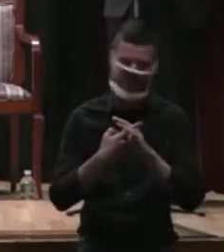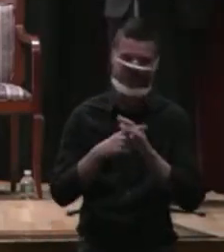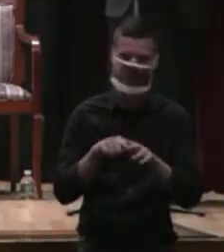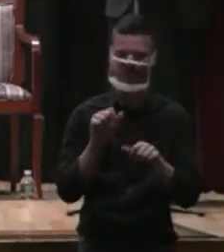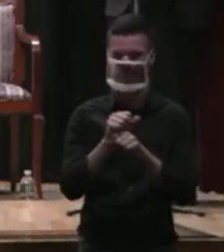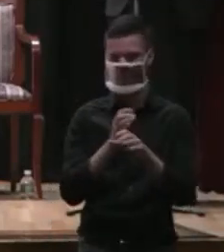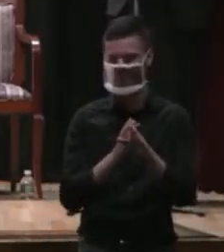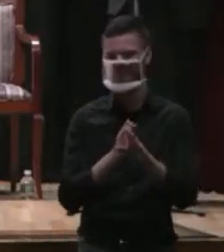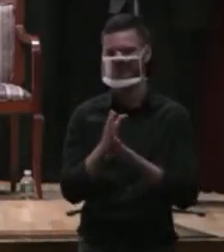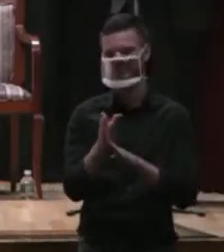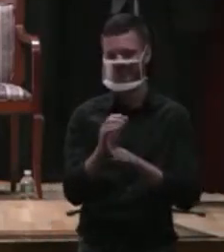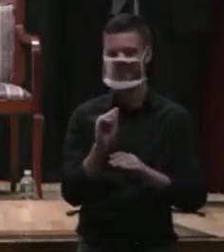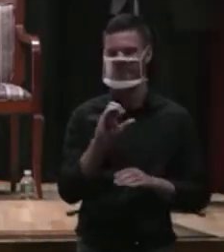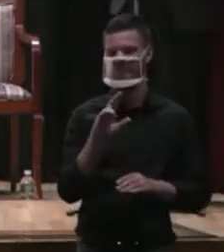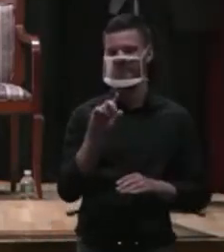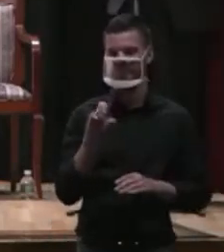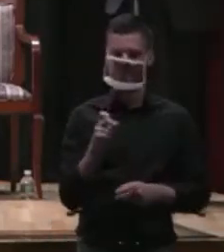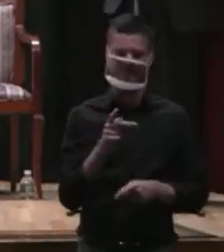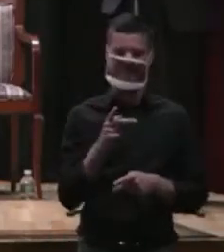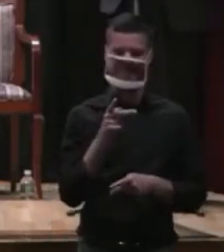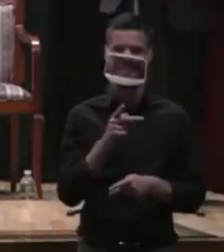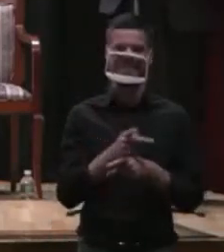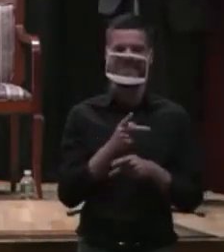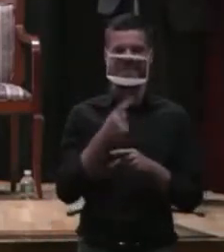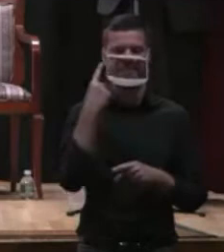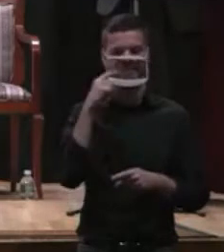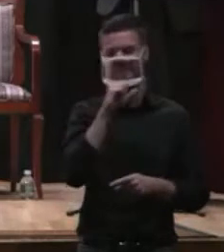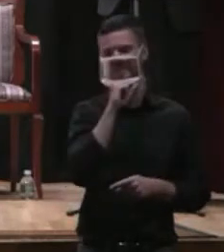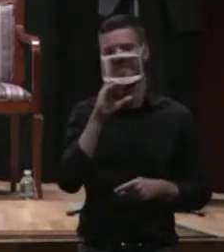acute care unit for the elderly at Highland Hospital.